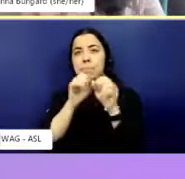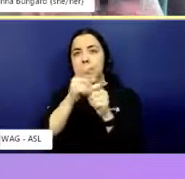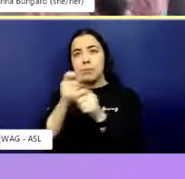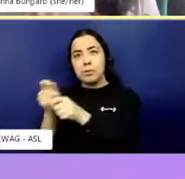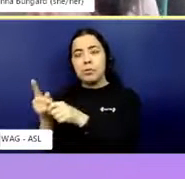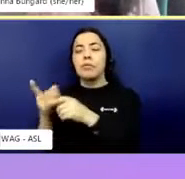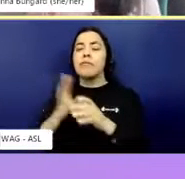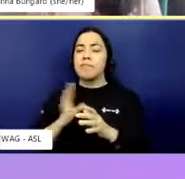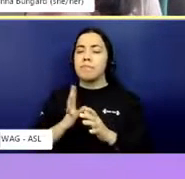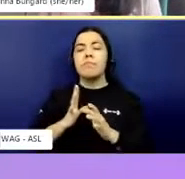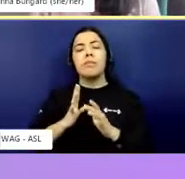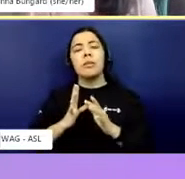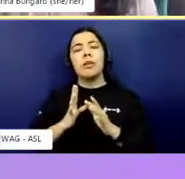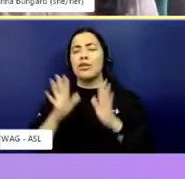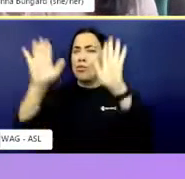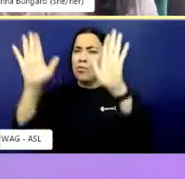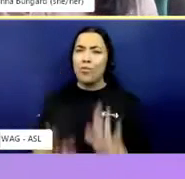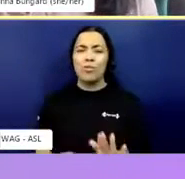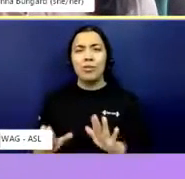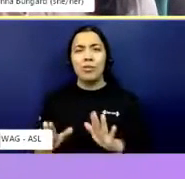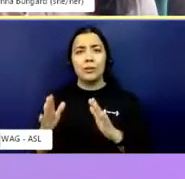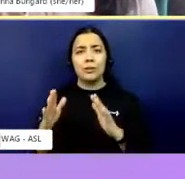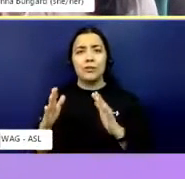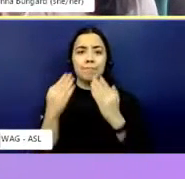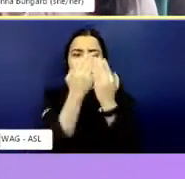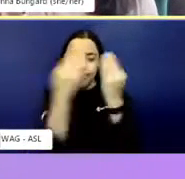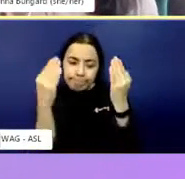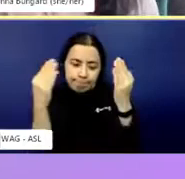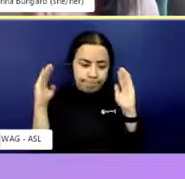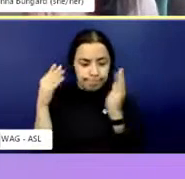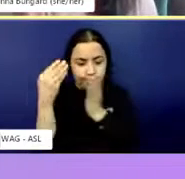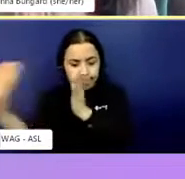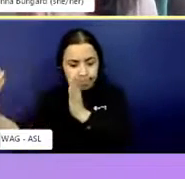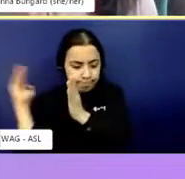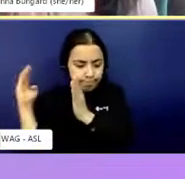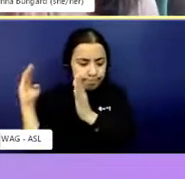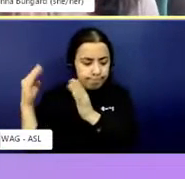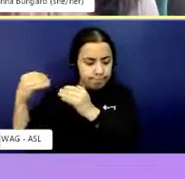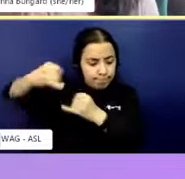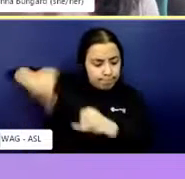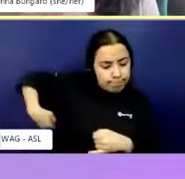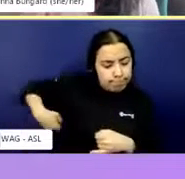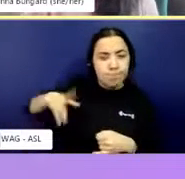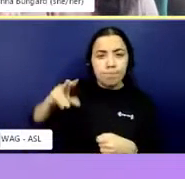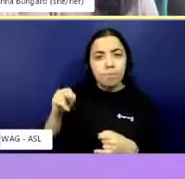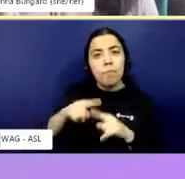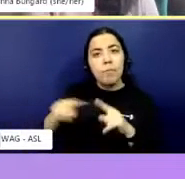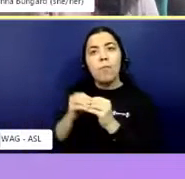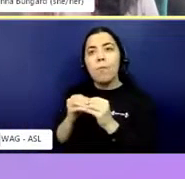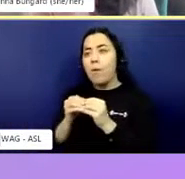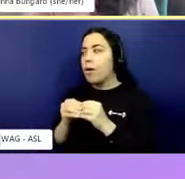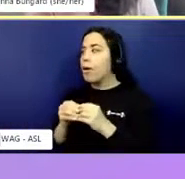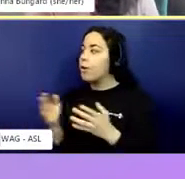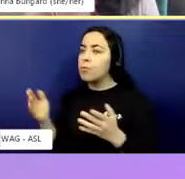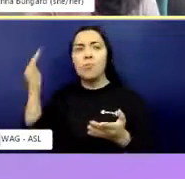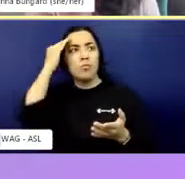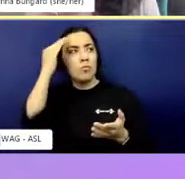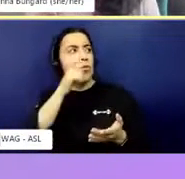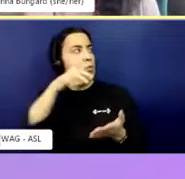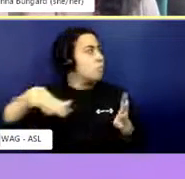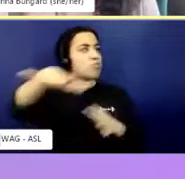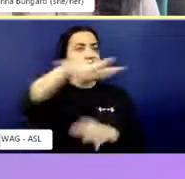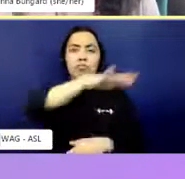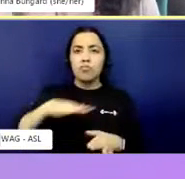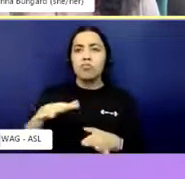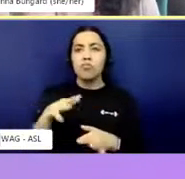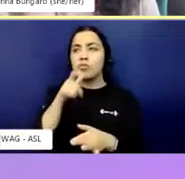way to break down silos, get to know everybody in your organization, and start to really feel who has resources they can give